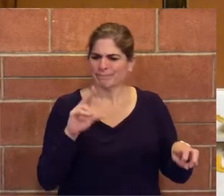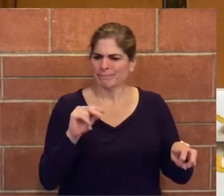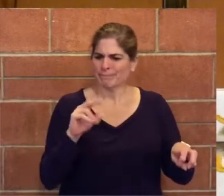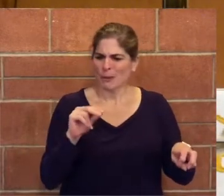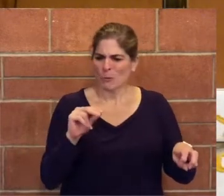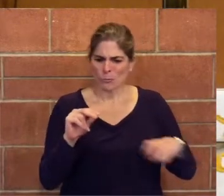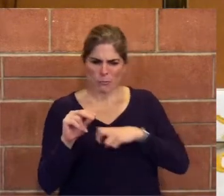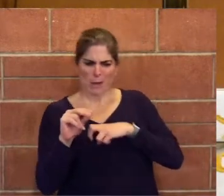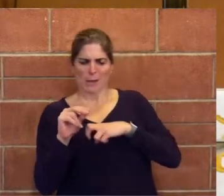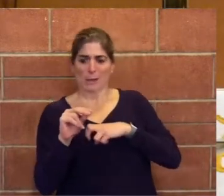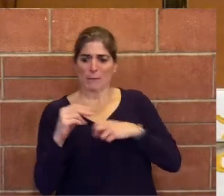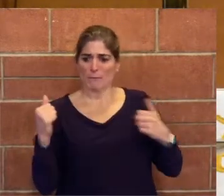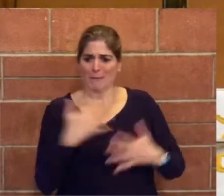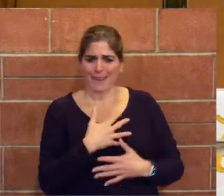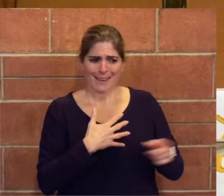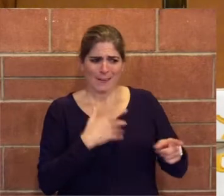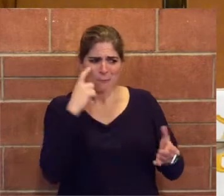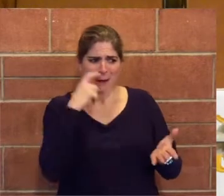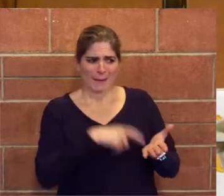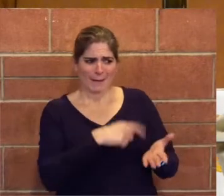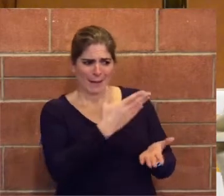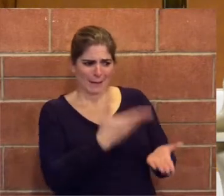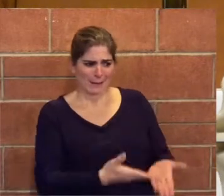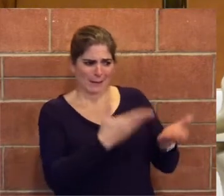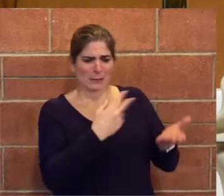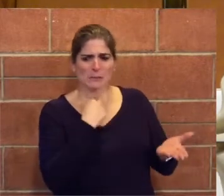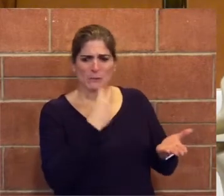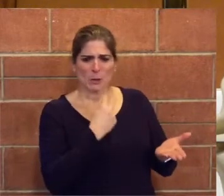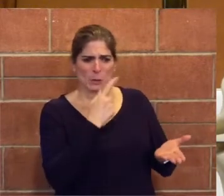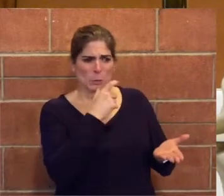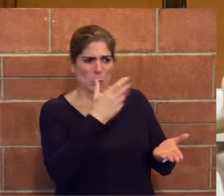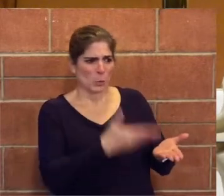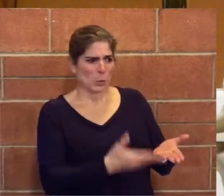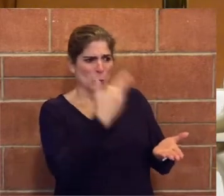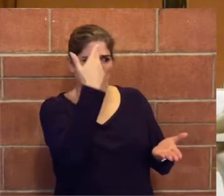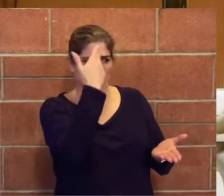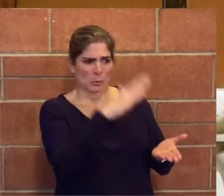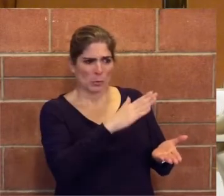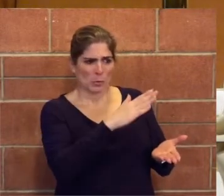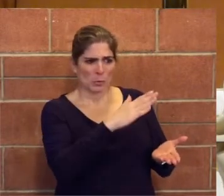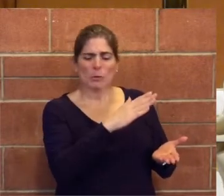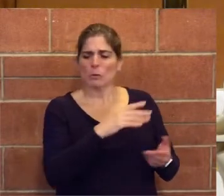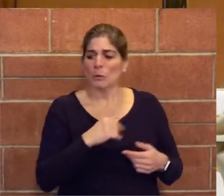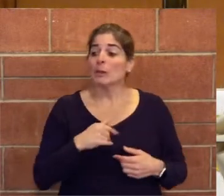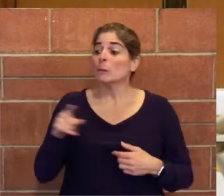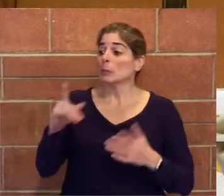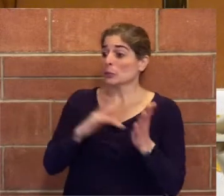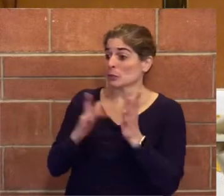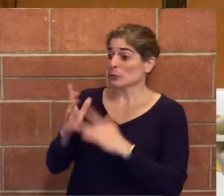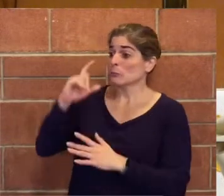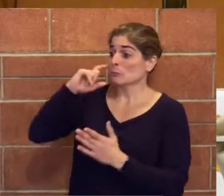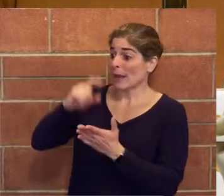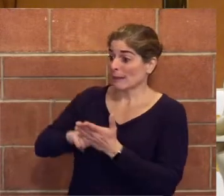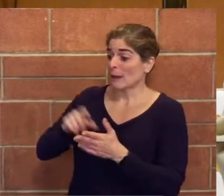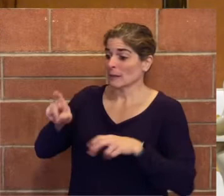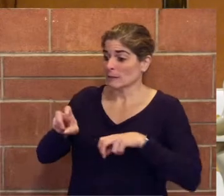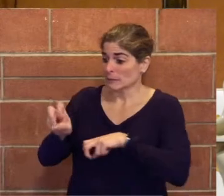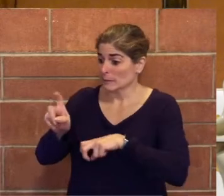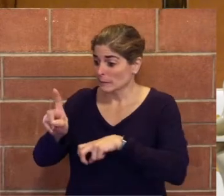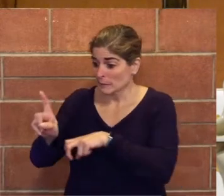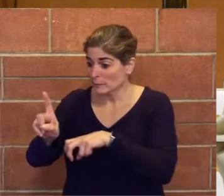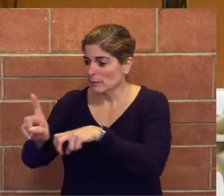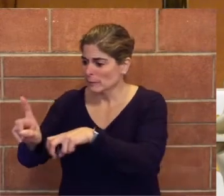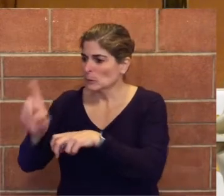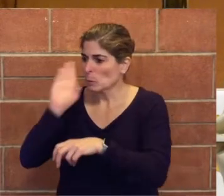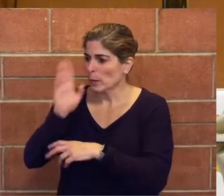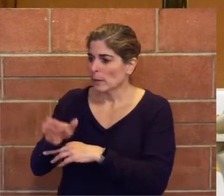stranger, but they will run from him because they do not know the voice of strangers." Jesus used this figure